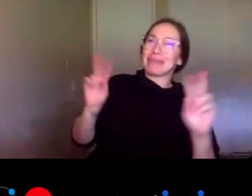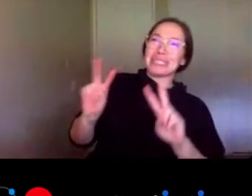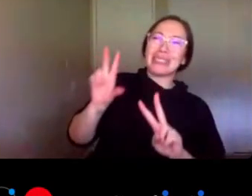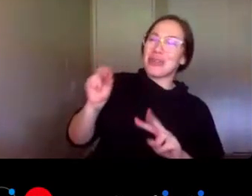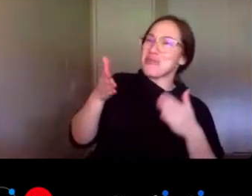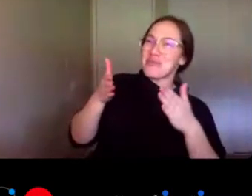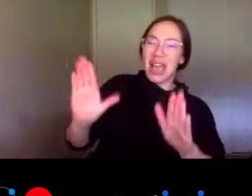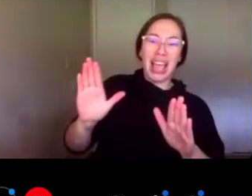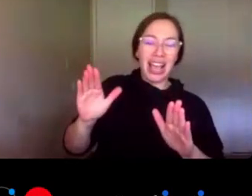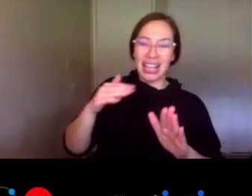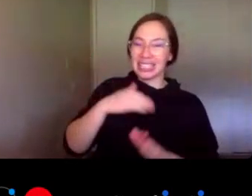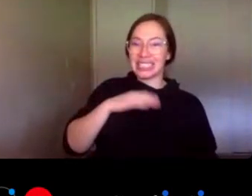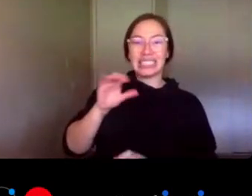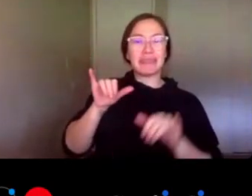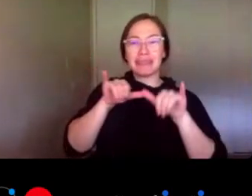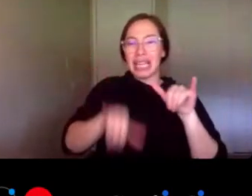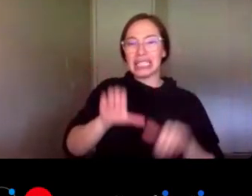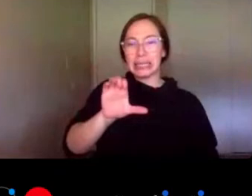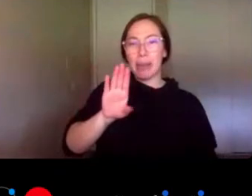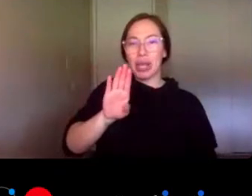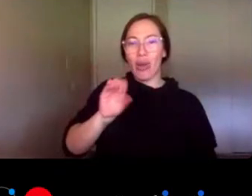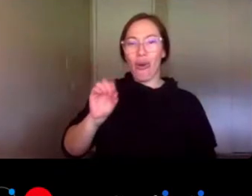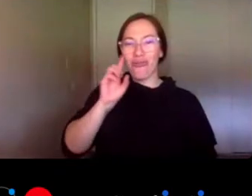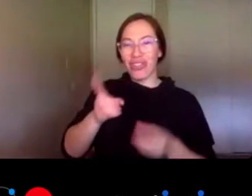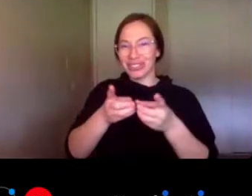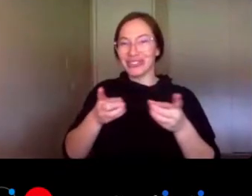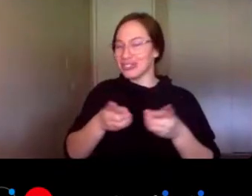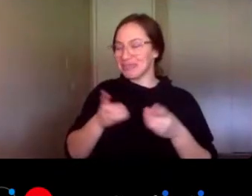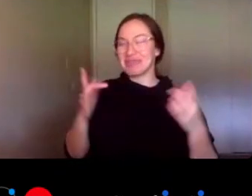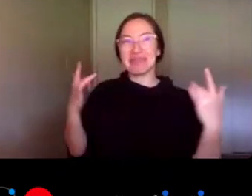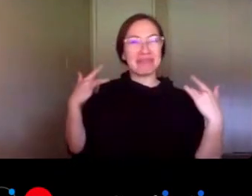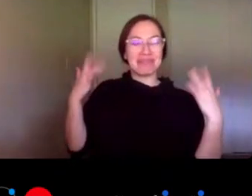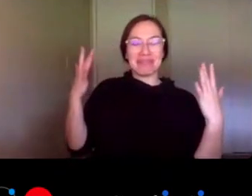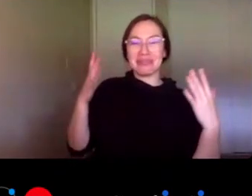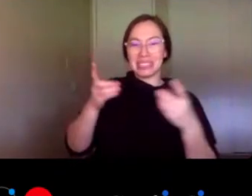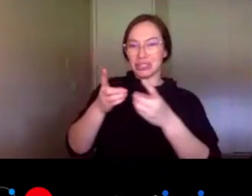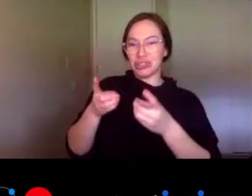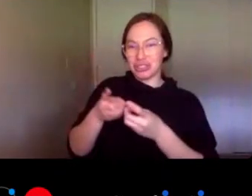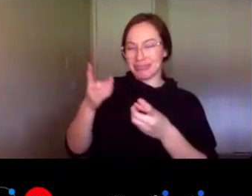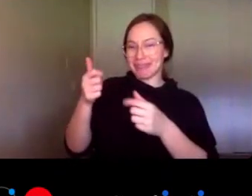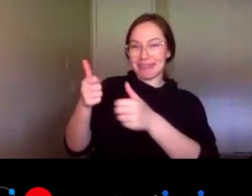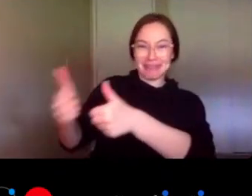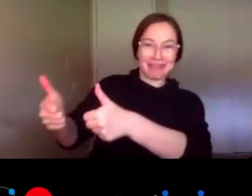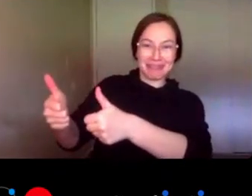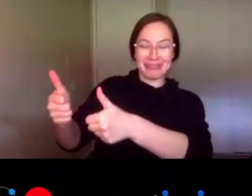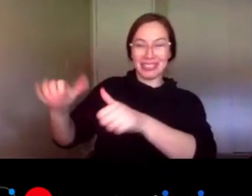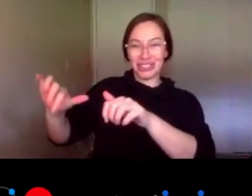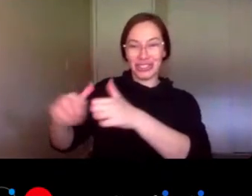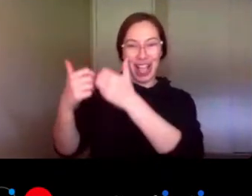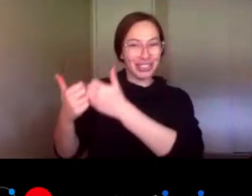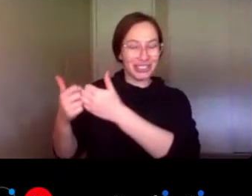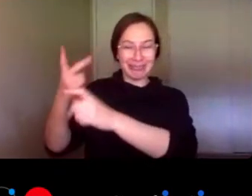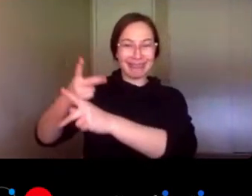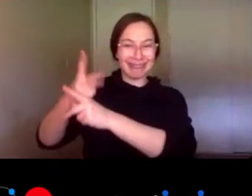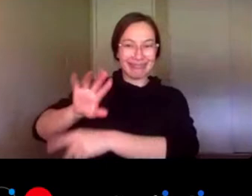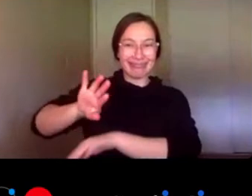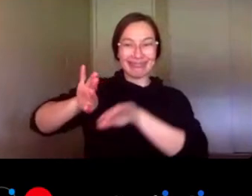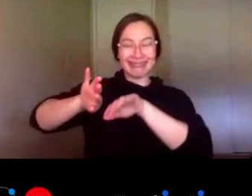good being the CBO for the district. Led the district through some, couple of challenges there and all